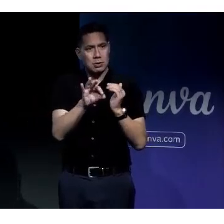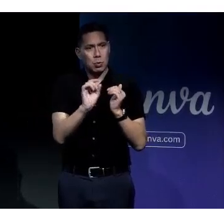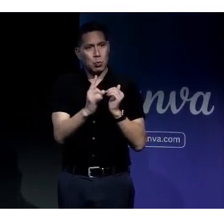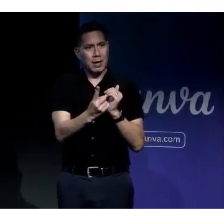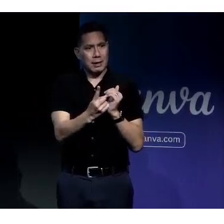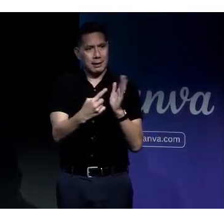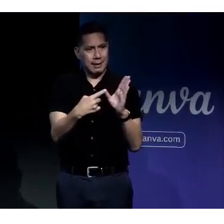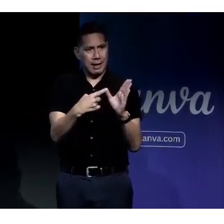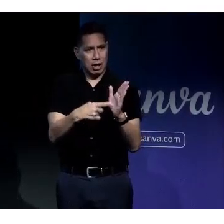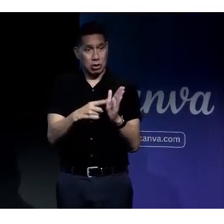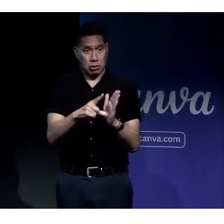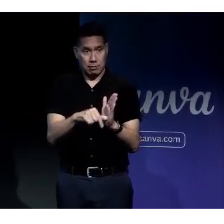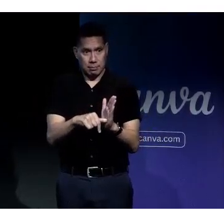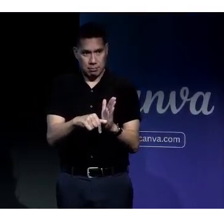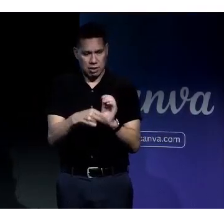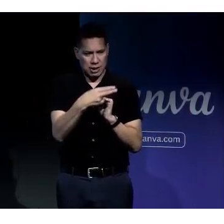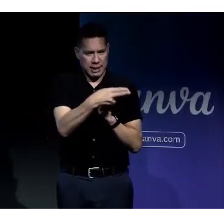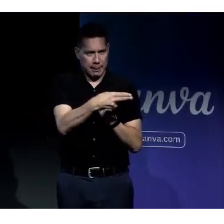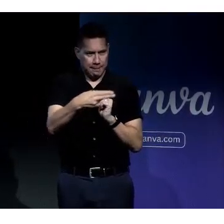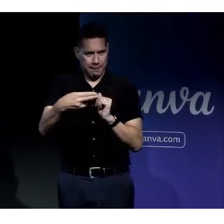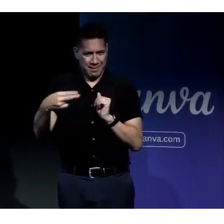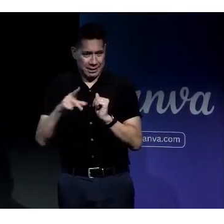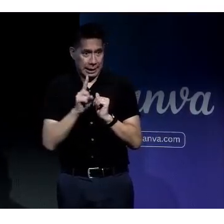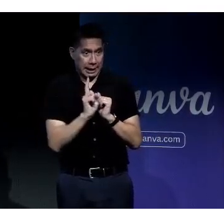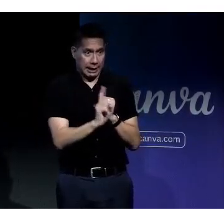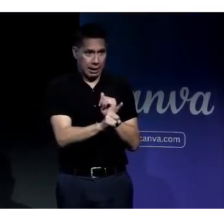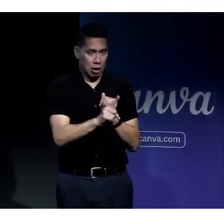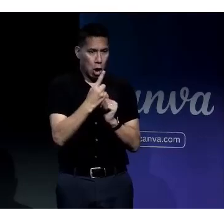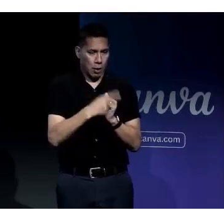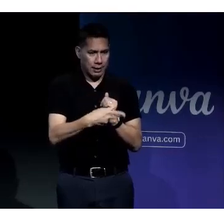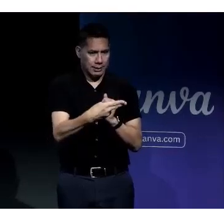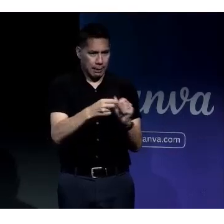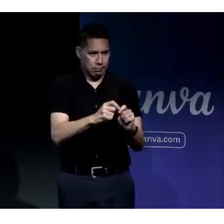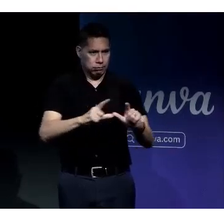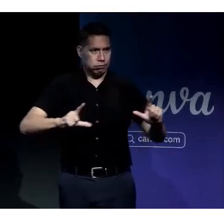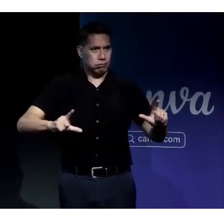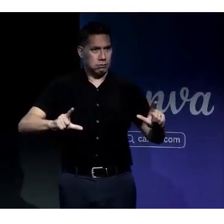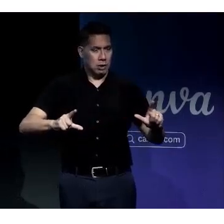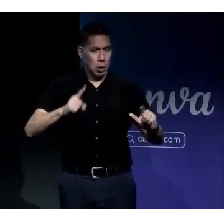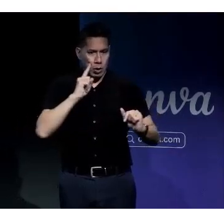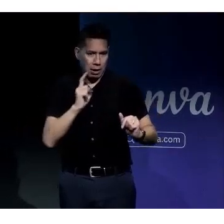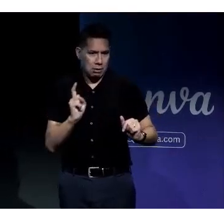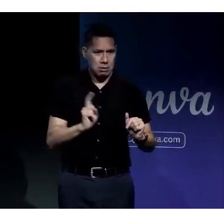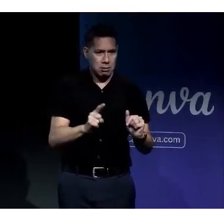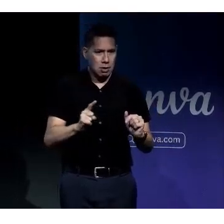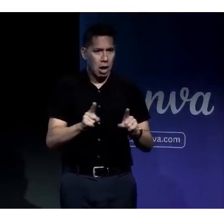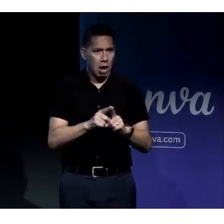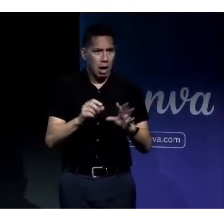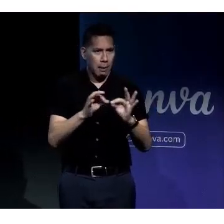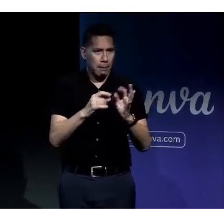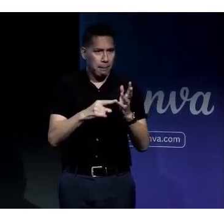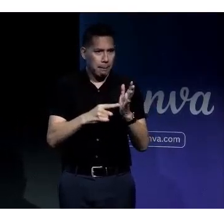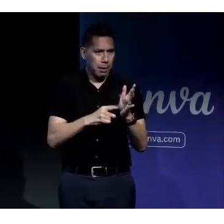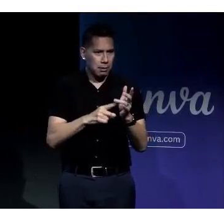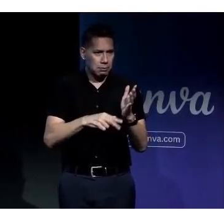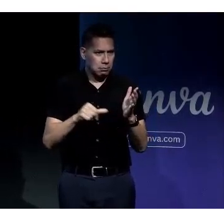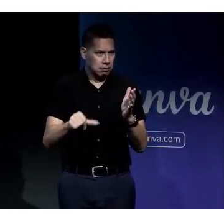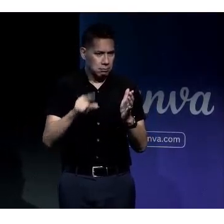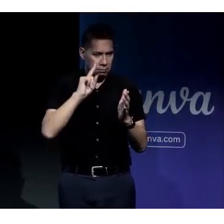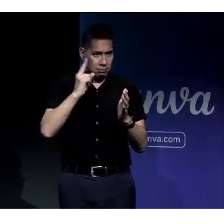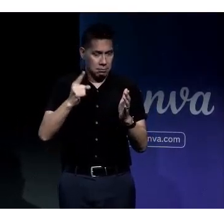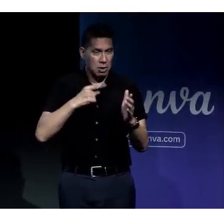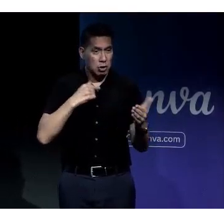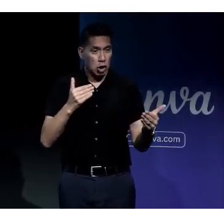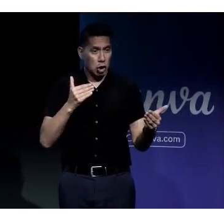at a time. Clicking on a tab can only select the tab. It can't invoke an action like a button. This is in contrast to something like the